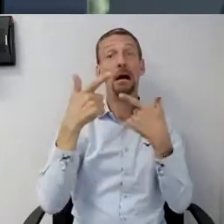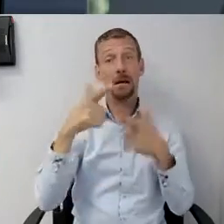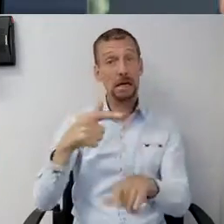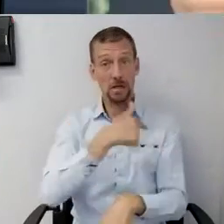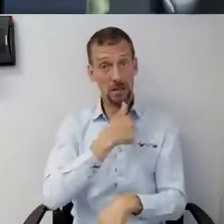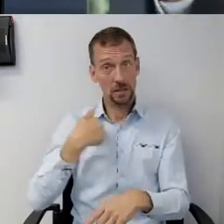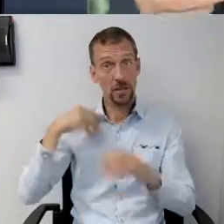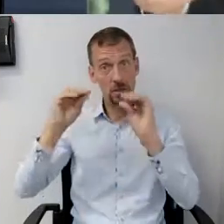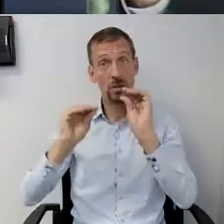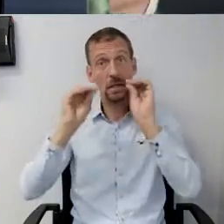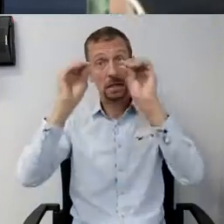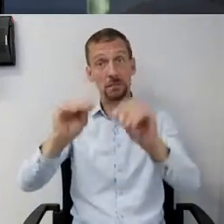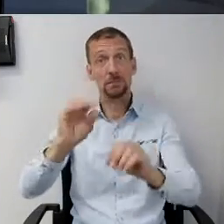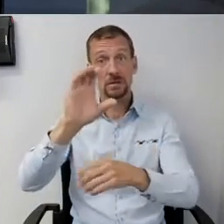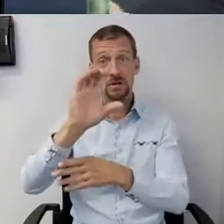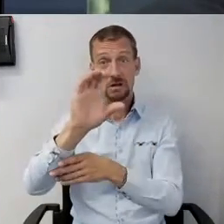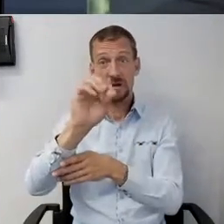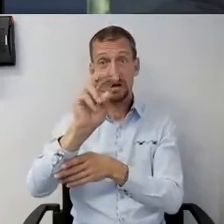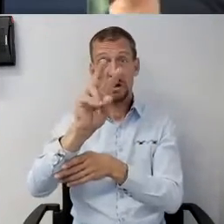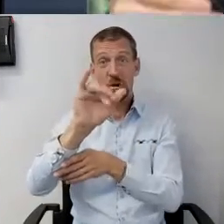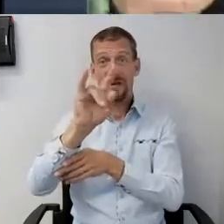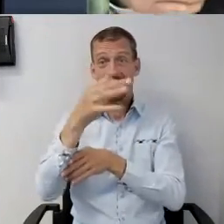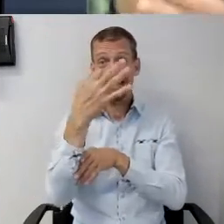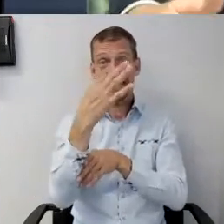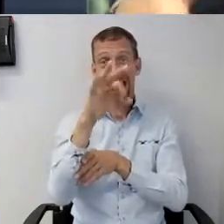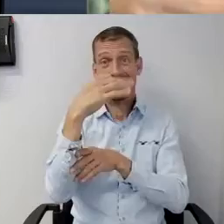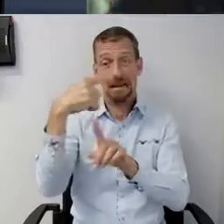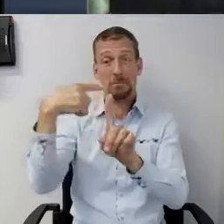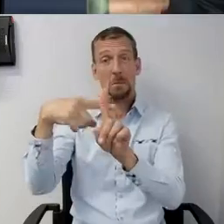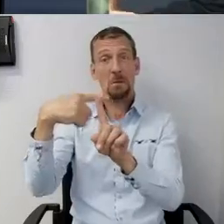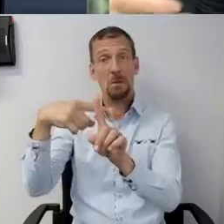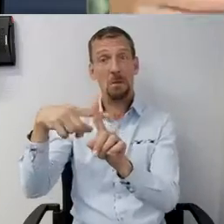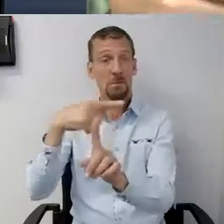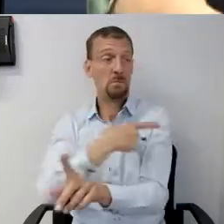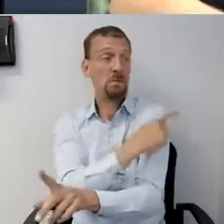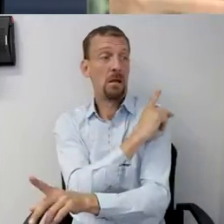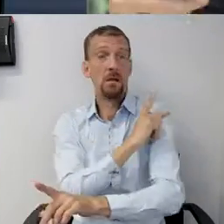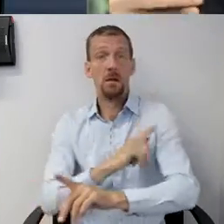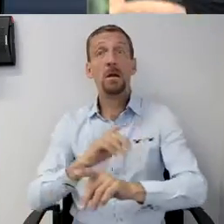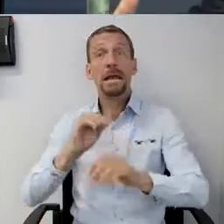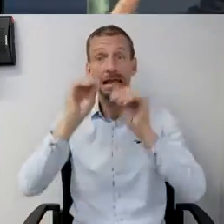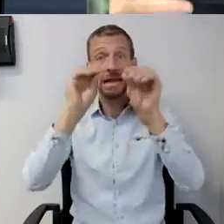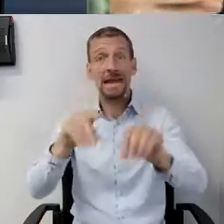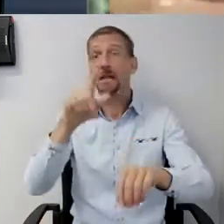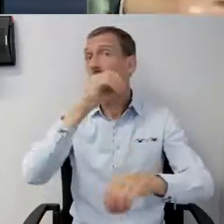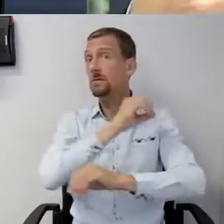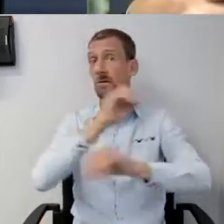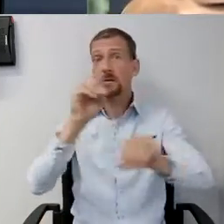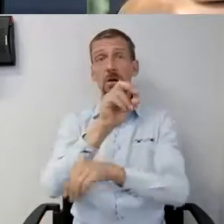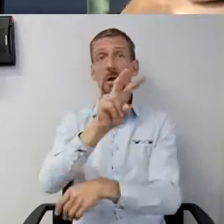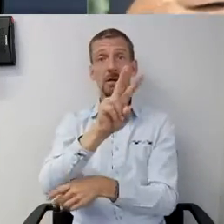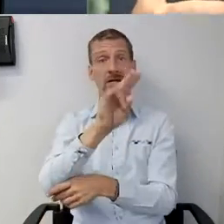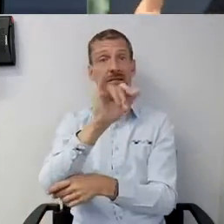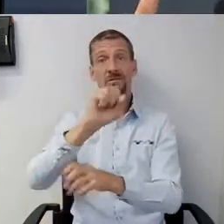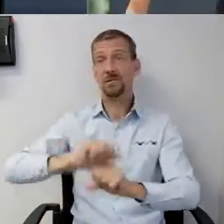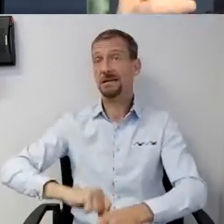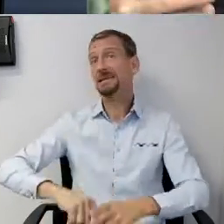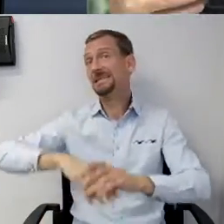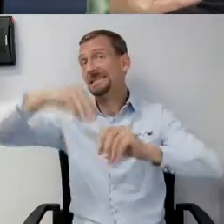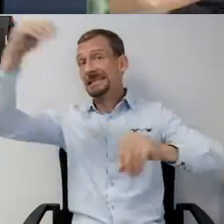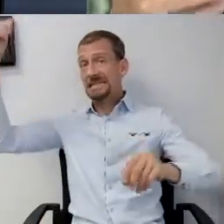to put a COVID positive patient in the room and not let any of the virus escape from that room.